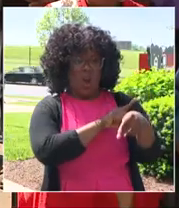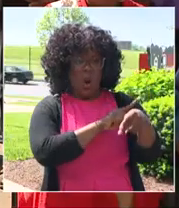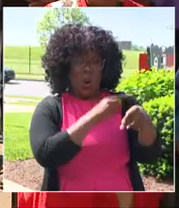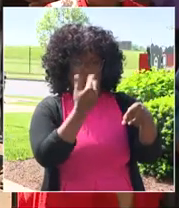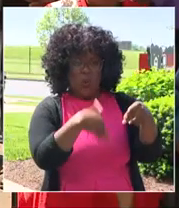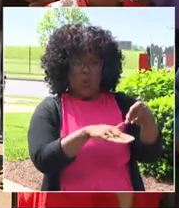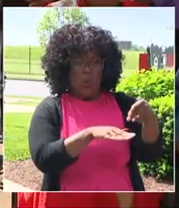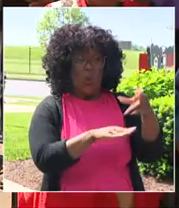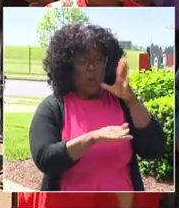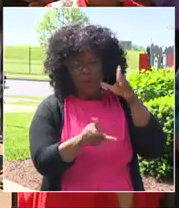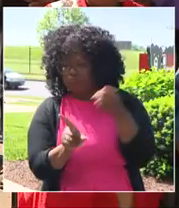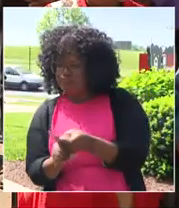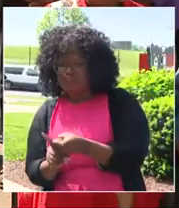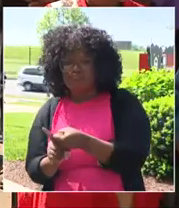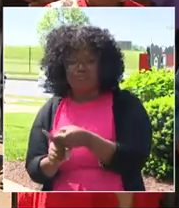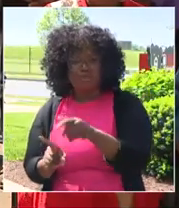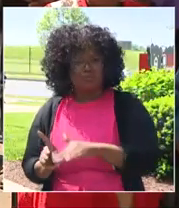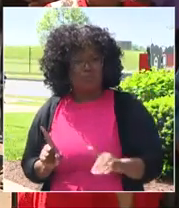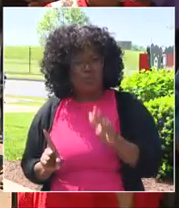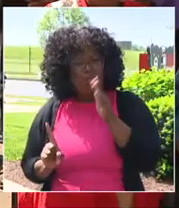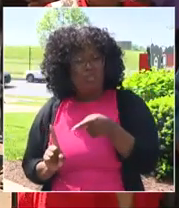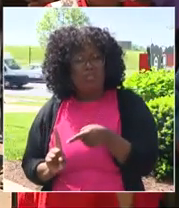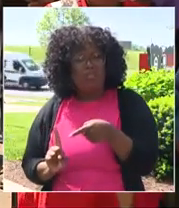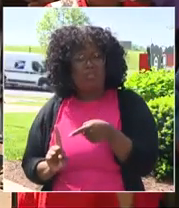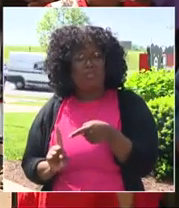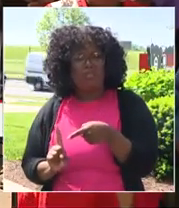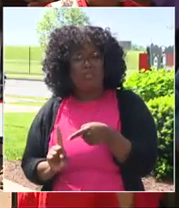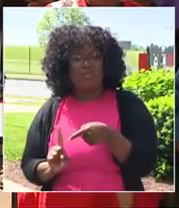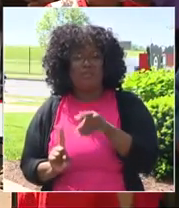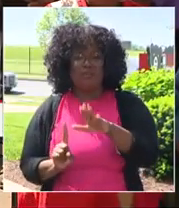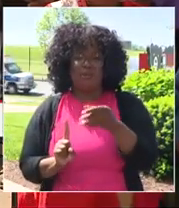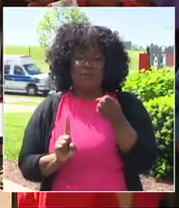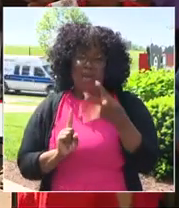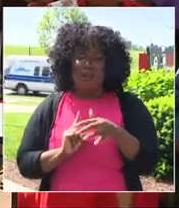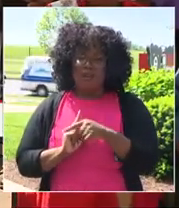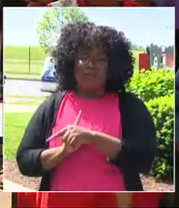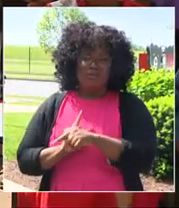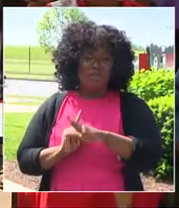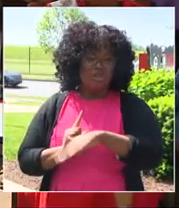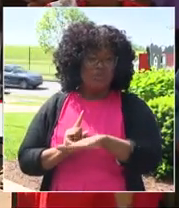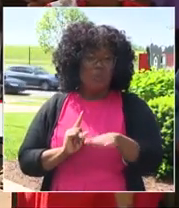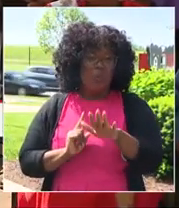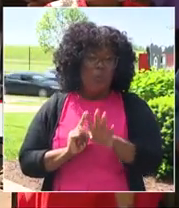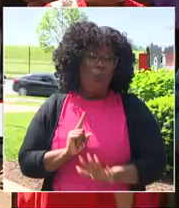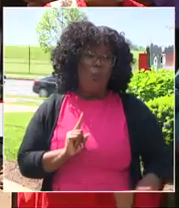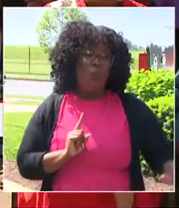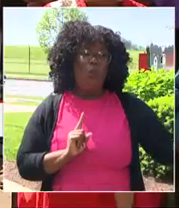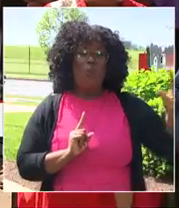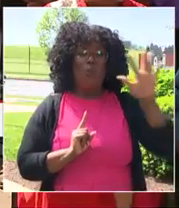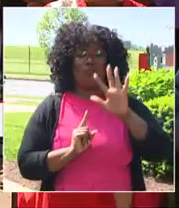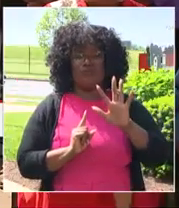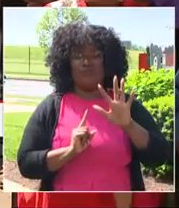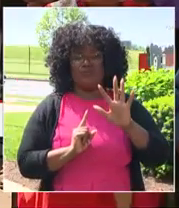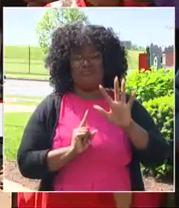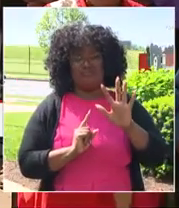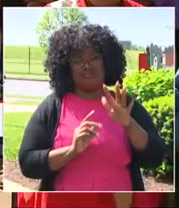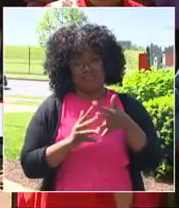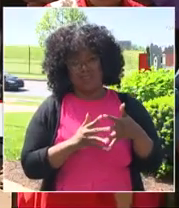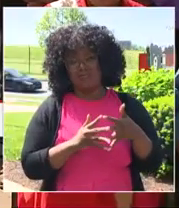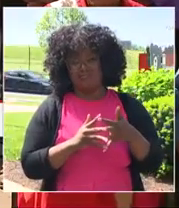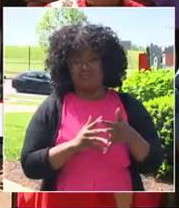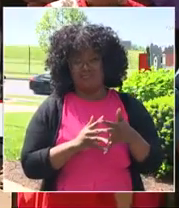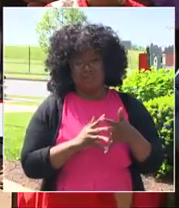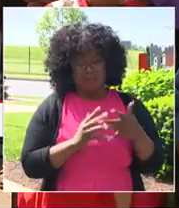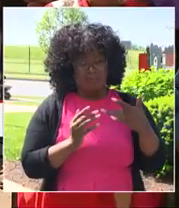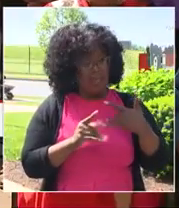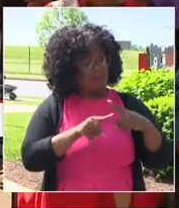risk. Hundreds of thousands of children across D.C. and across the country are relying on us